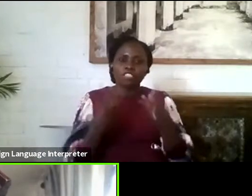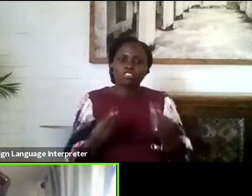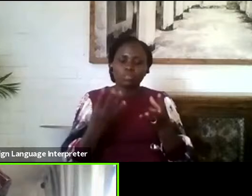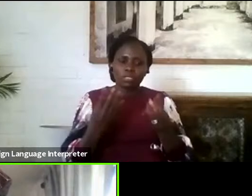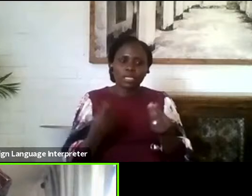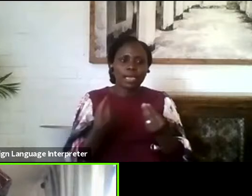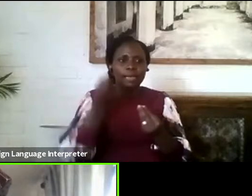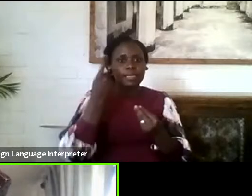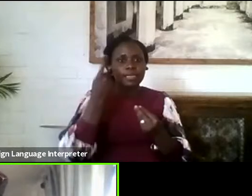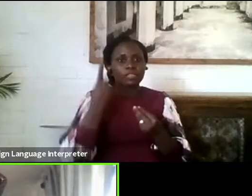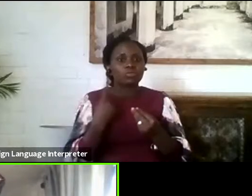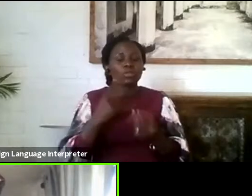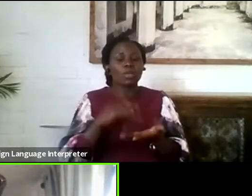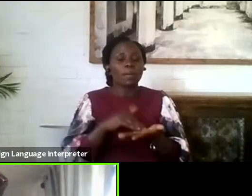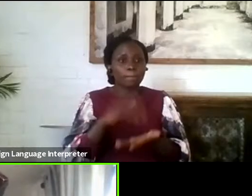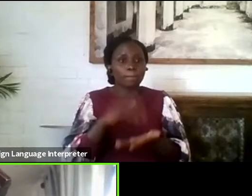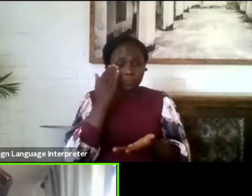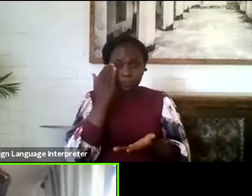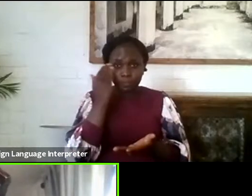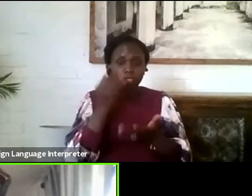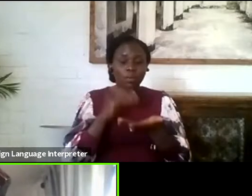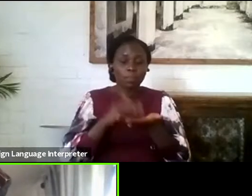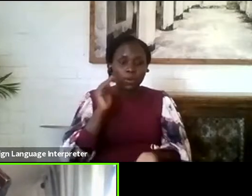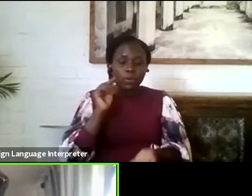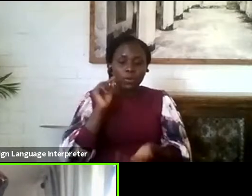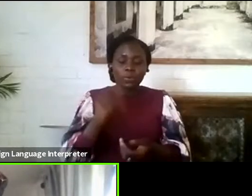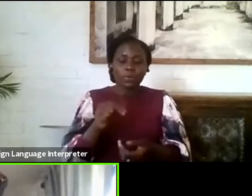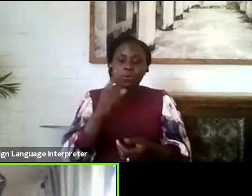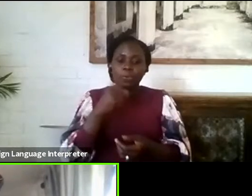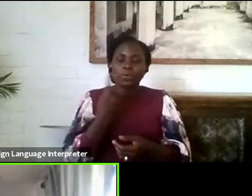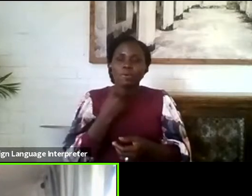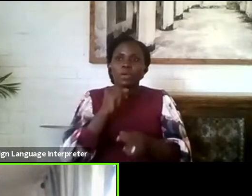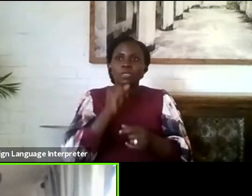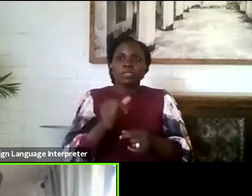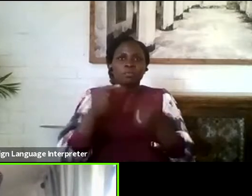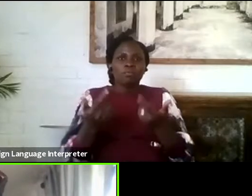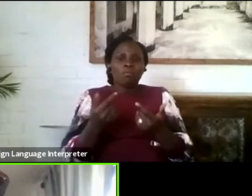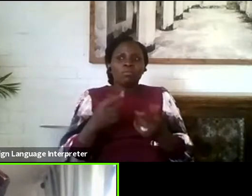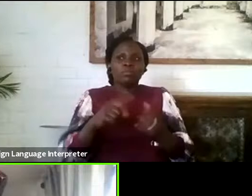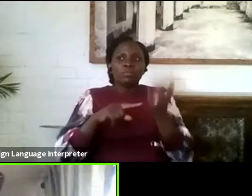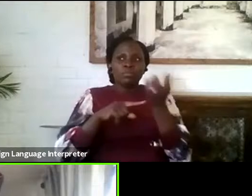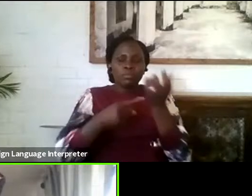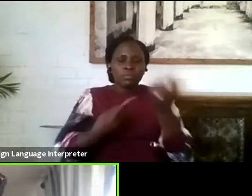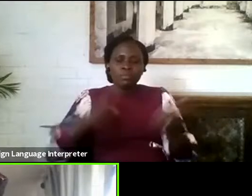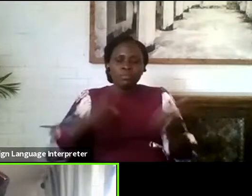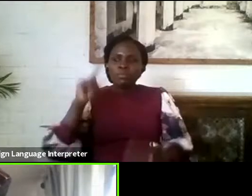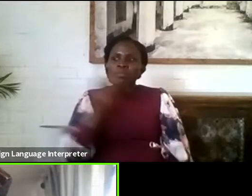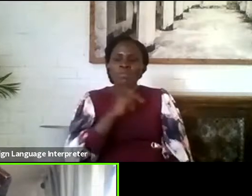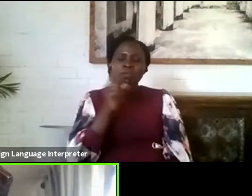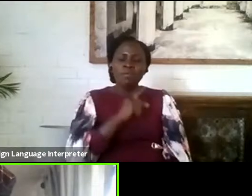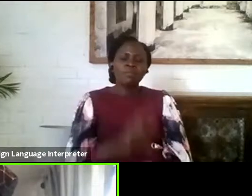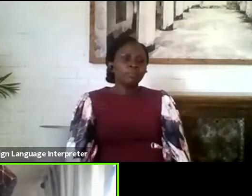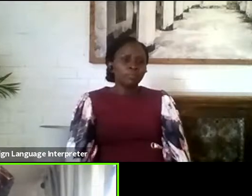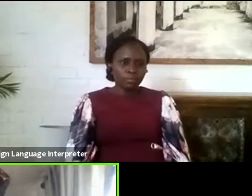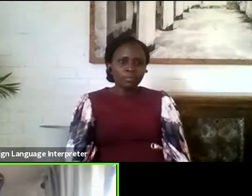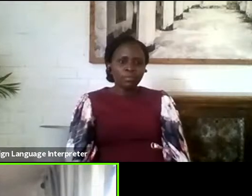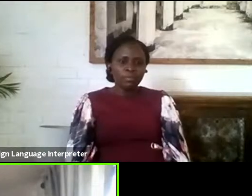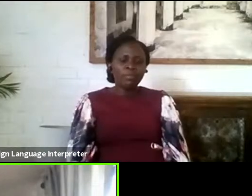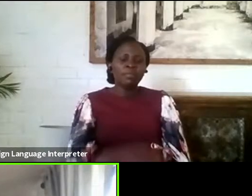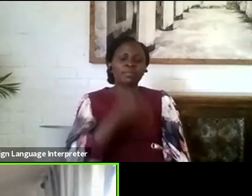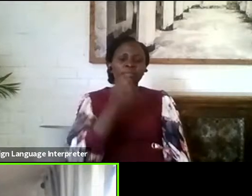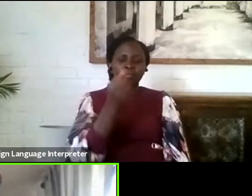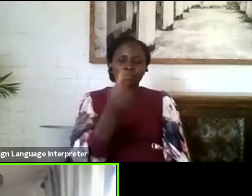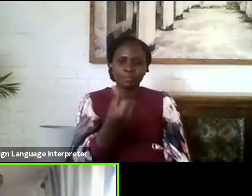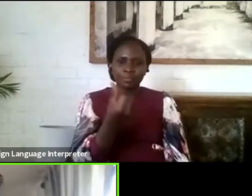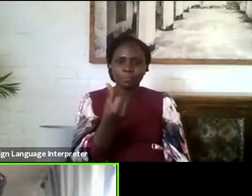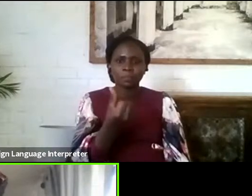those who are not tech savvy or technical specialists. Number 6 on this list is data minimization.